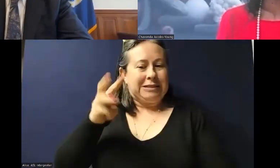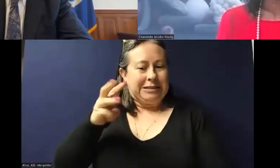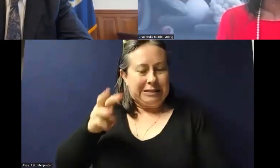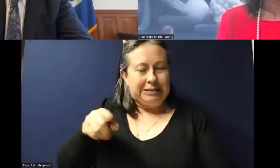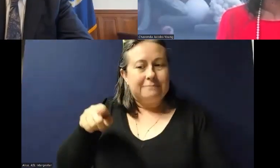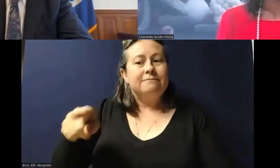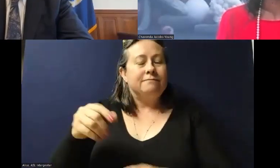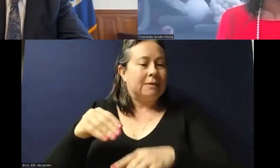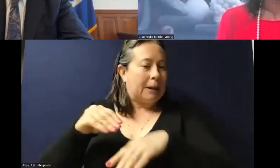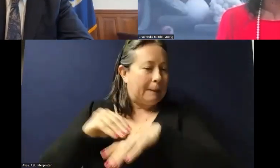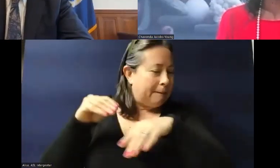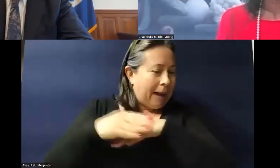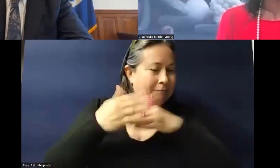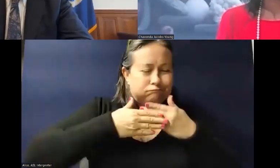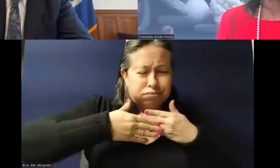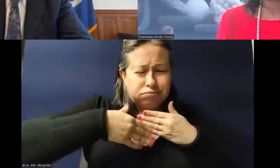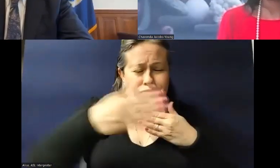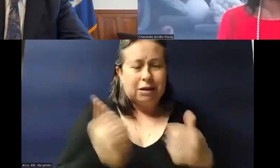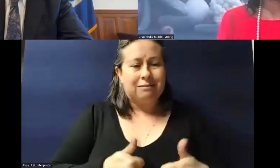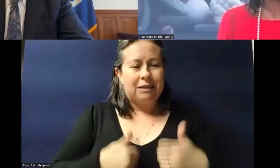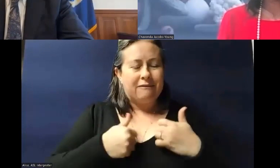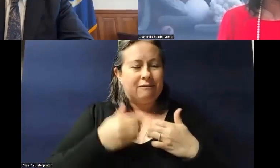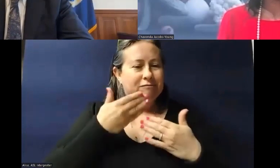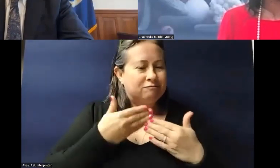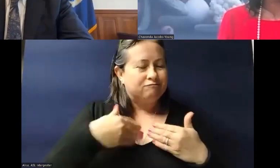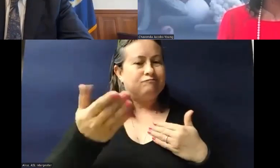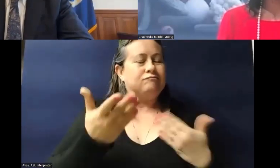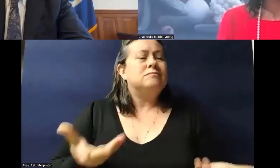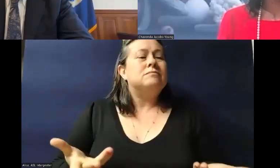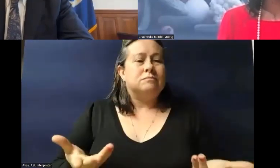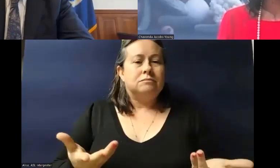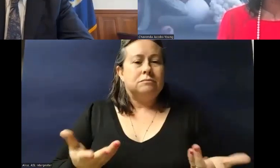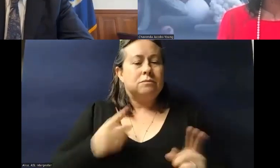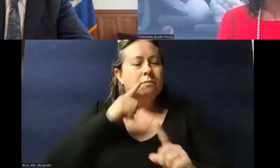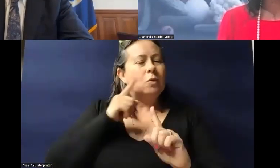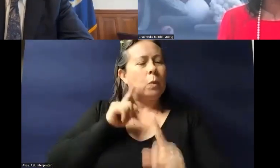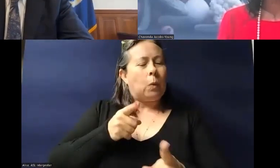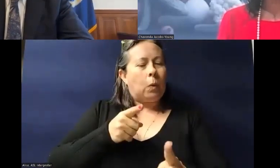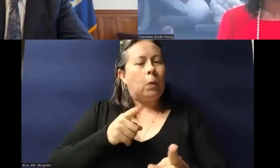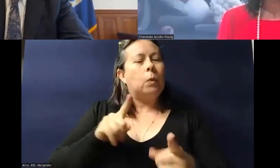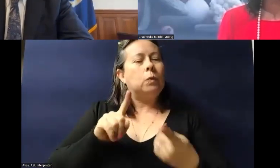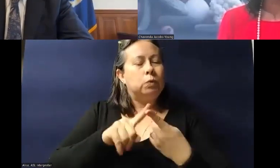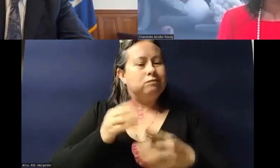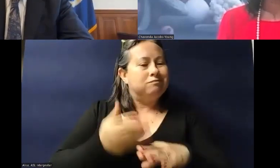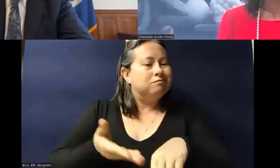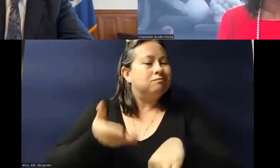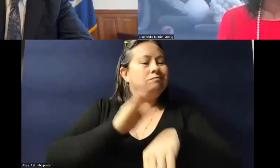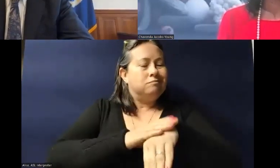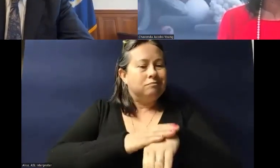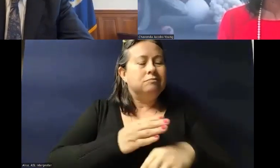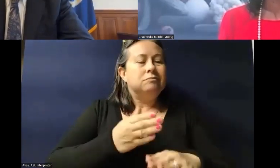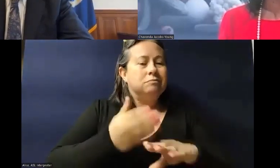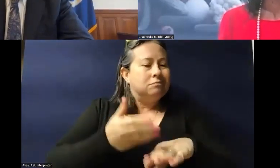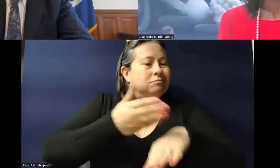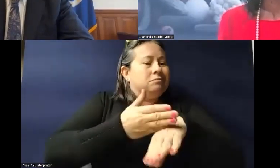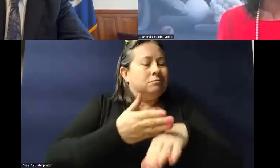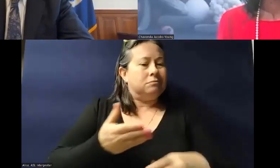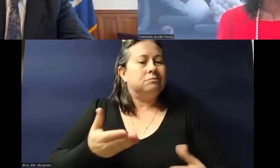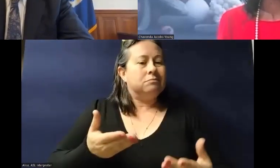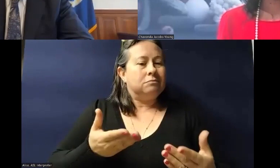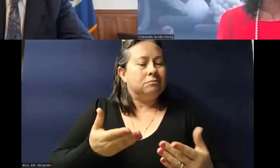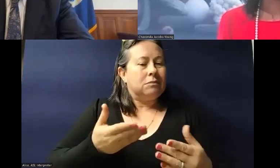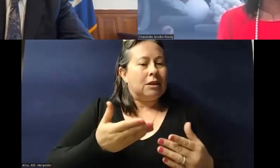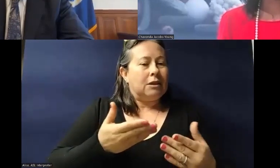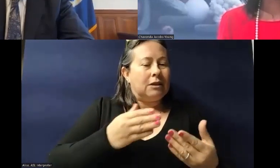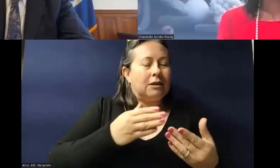And that impacts and affects your life forever. The goal here is to do a better job at USDA to help folks do a better job of